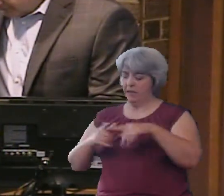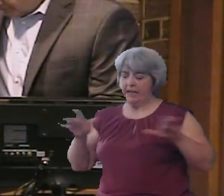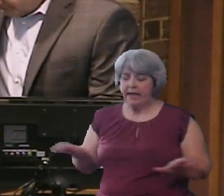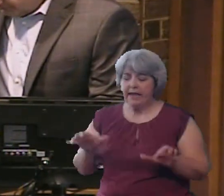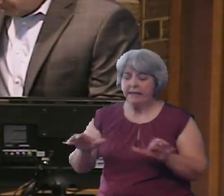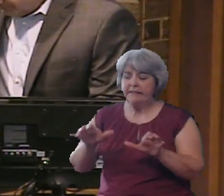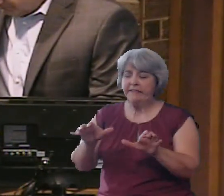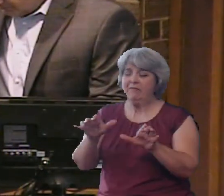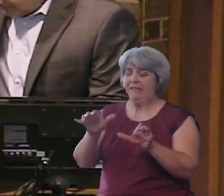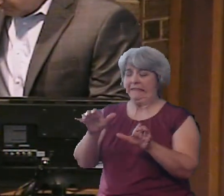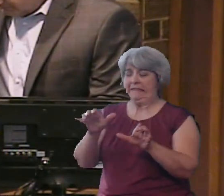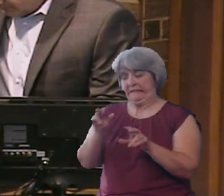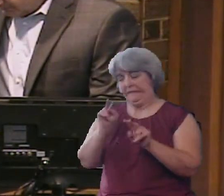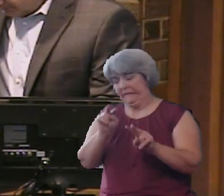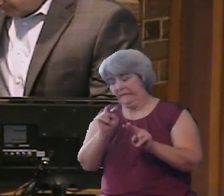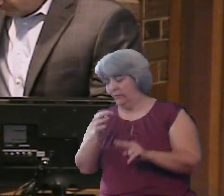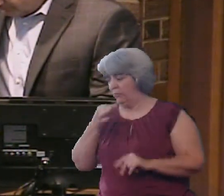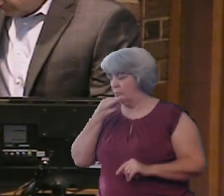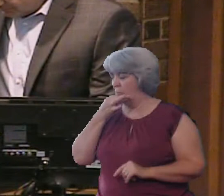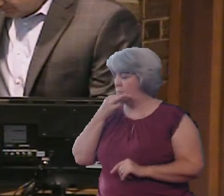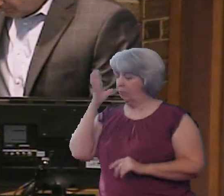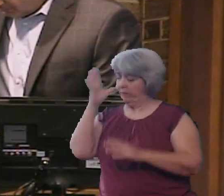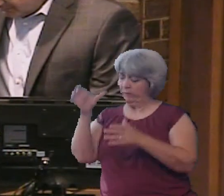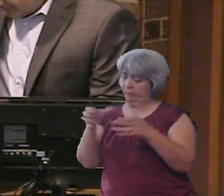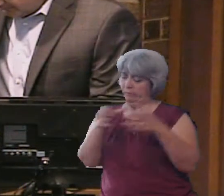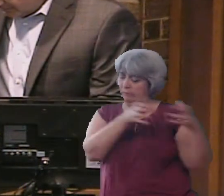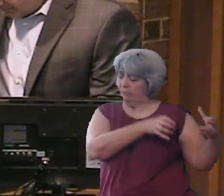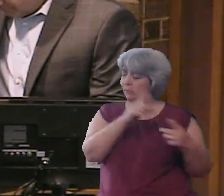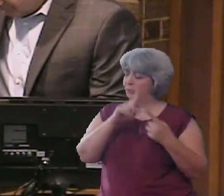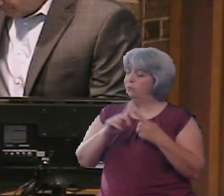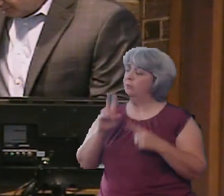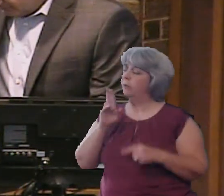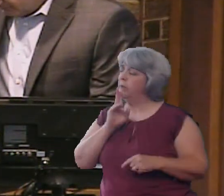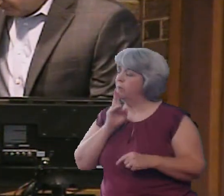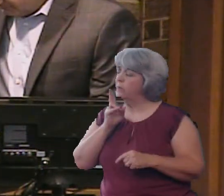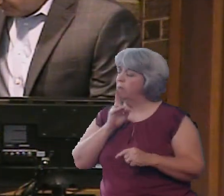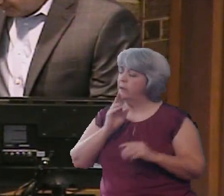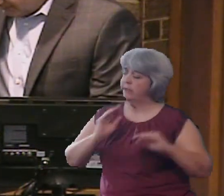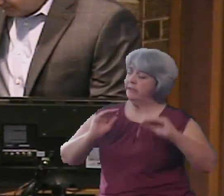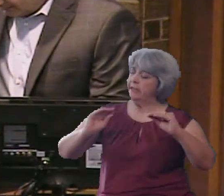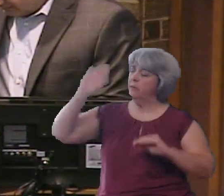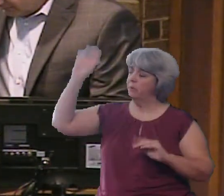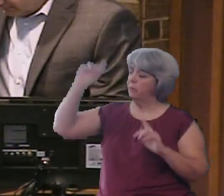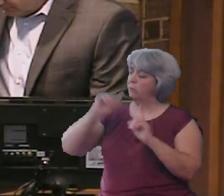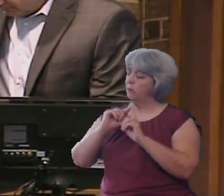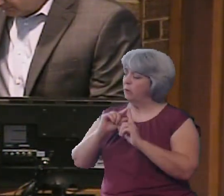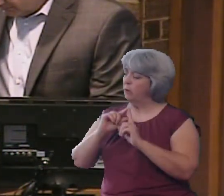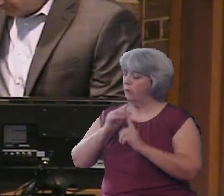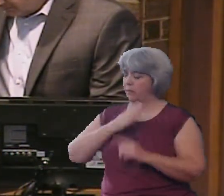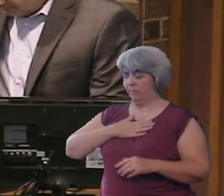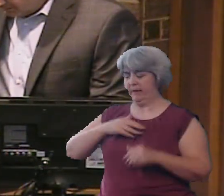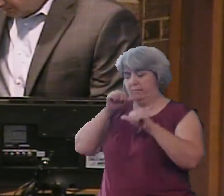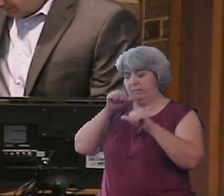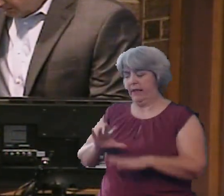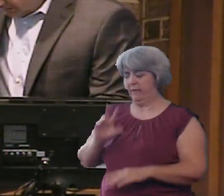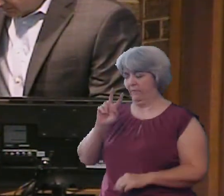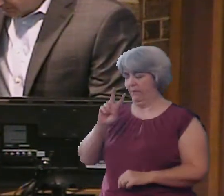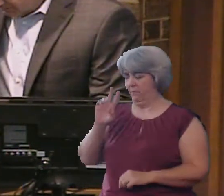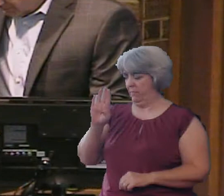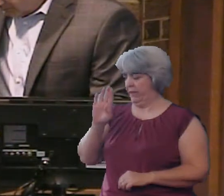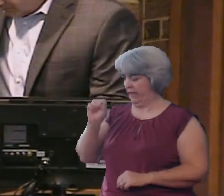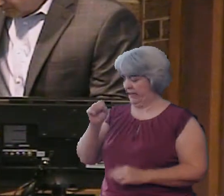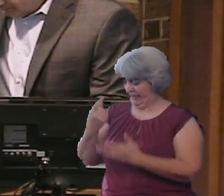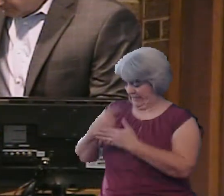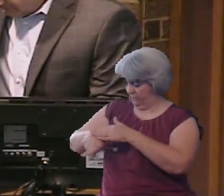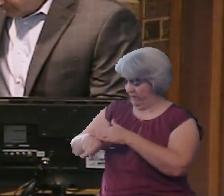coming Honduras trip as we travel and try to spread your word down there. Please bless our VBS activity coming up next week.